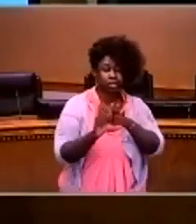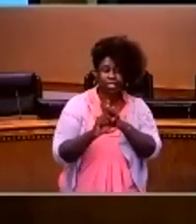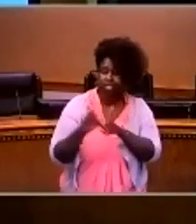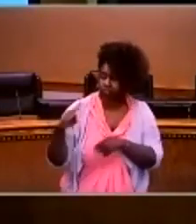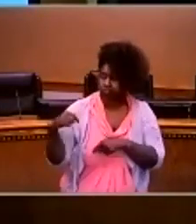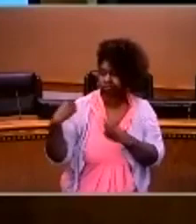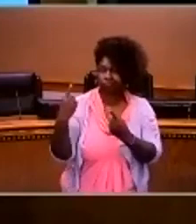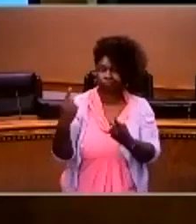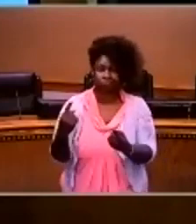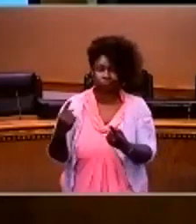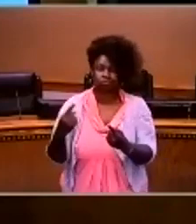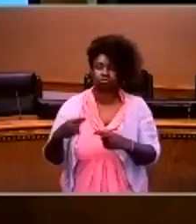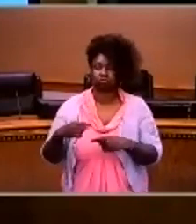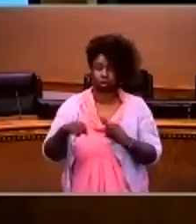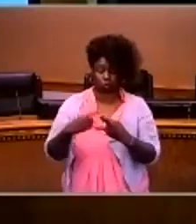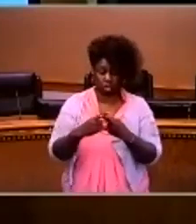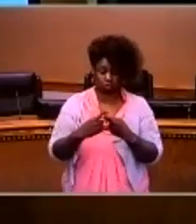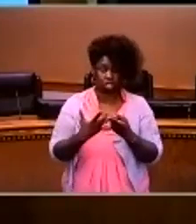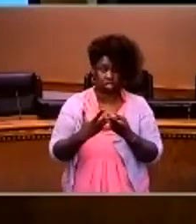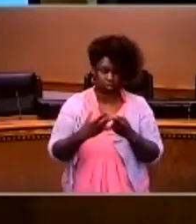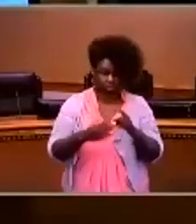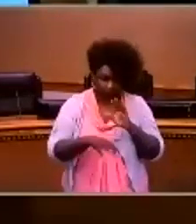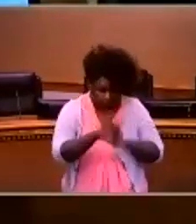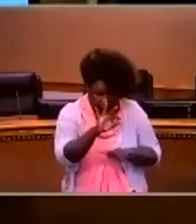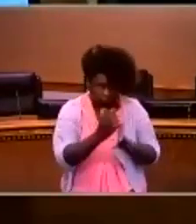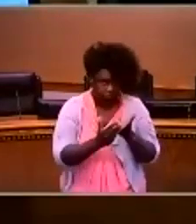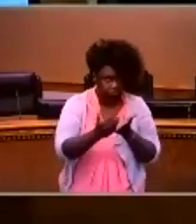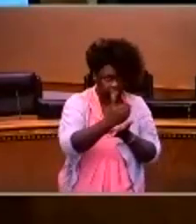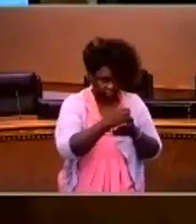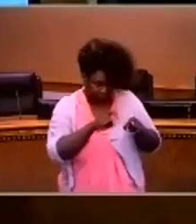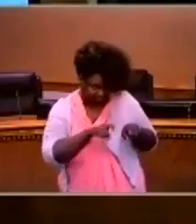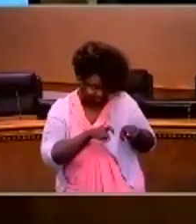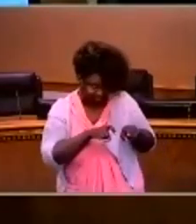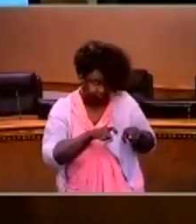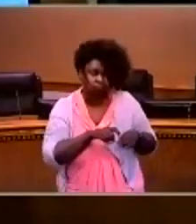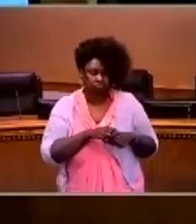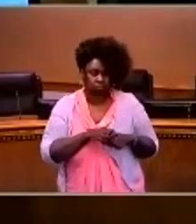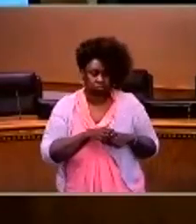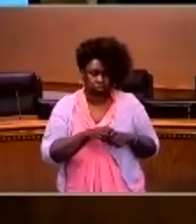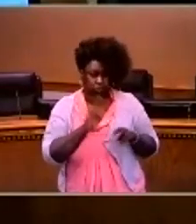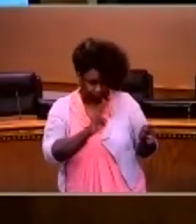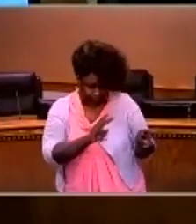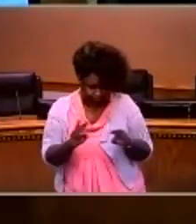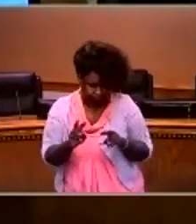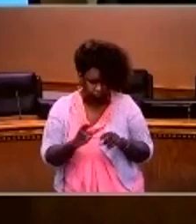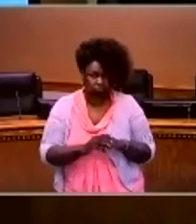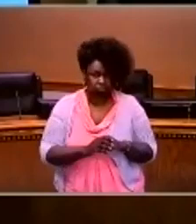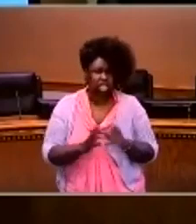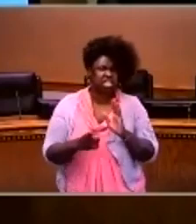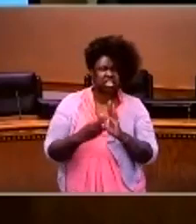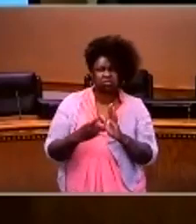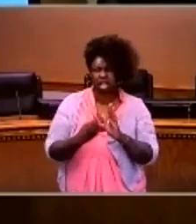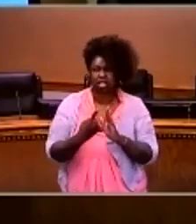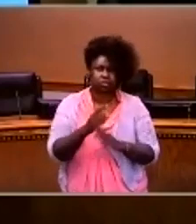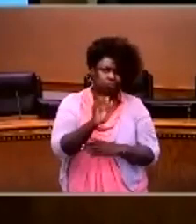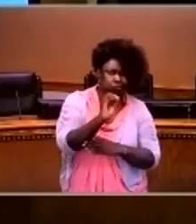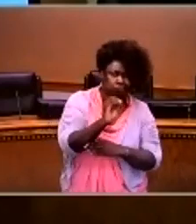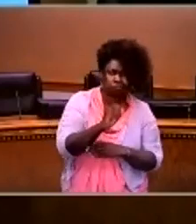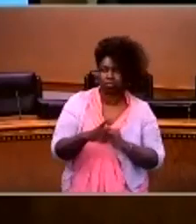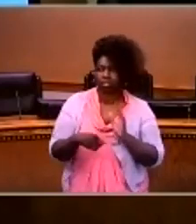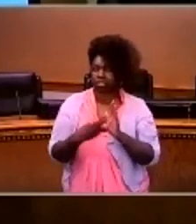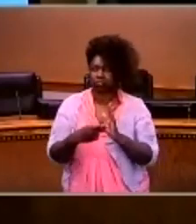date of specimen collection. When you look at that, you can see that our range is anywhere from 0 cases to 9 cases per